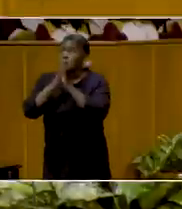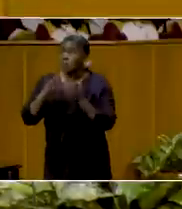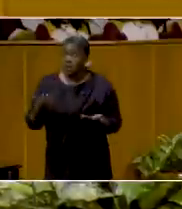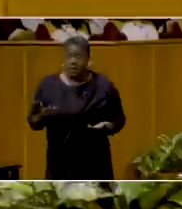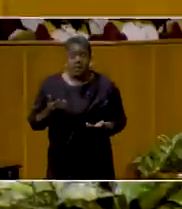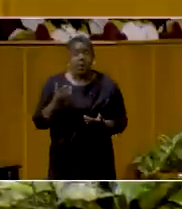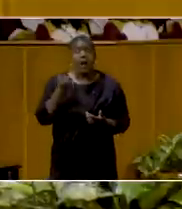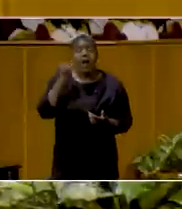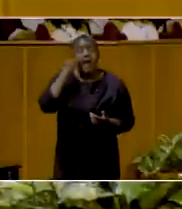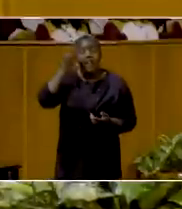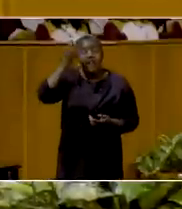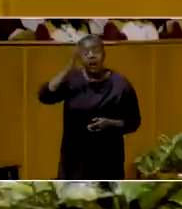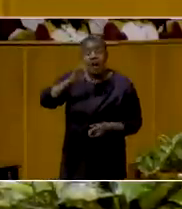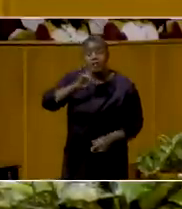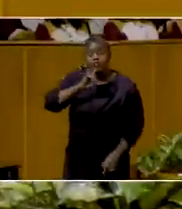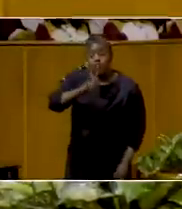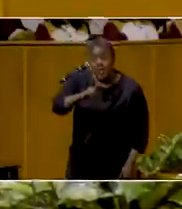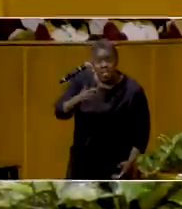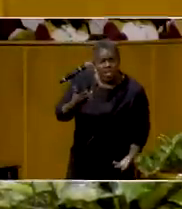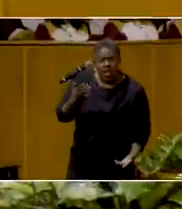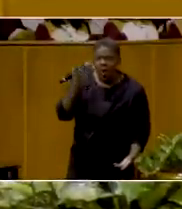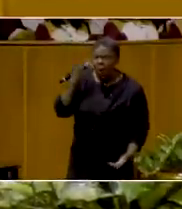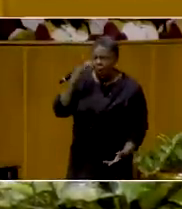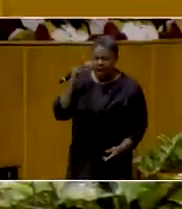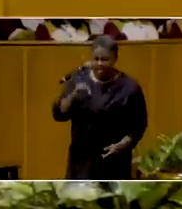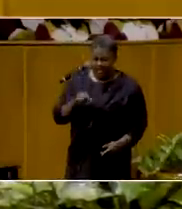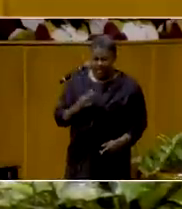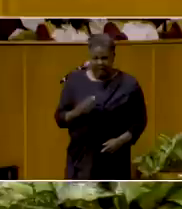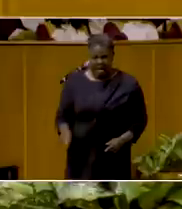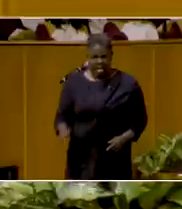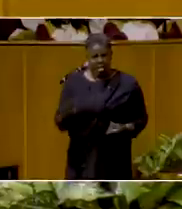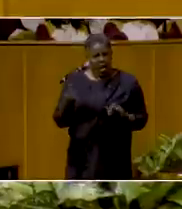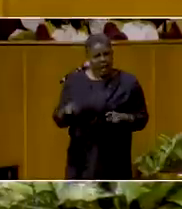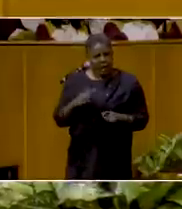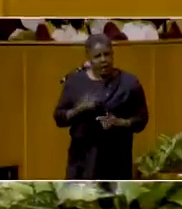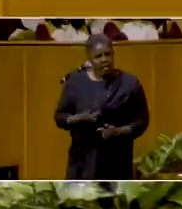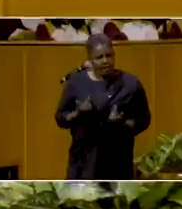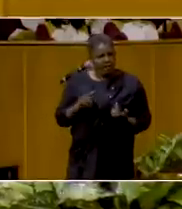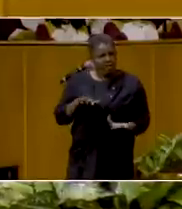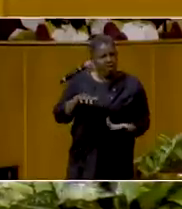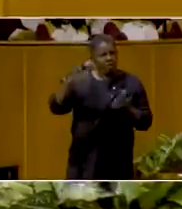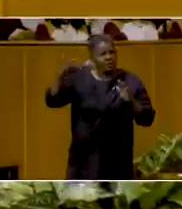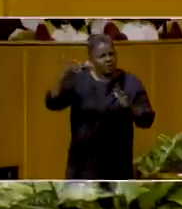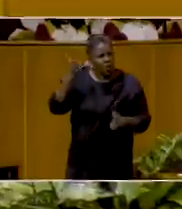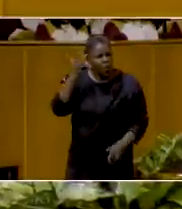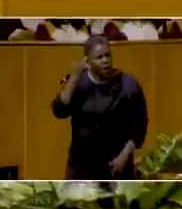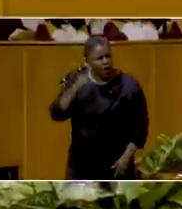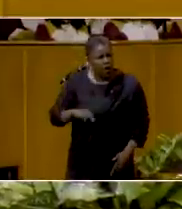If God is real, why is this hell happening to me?